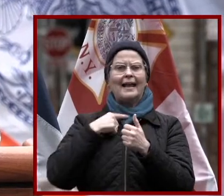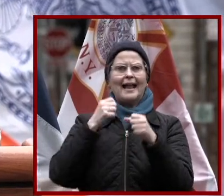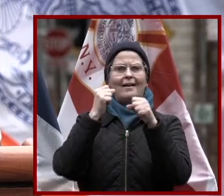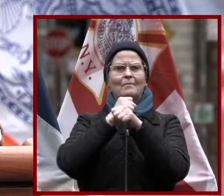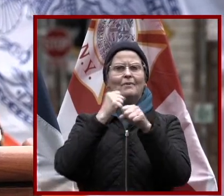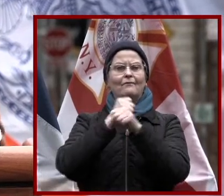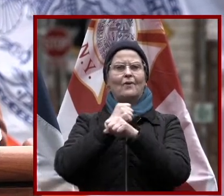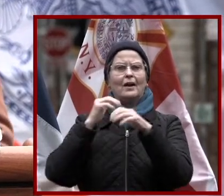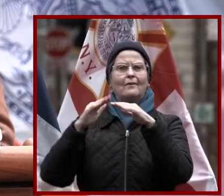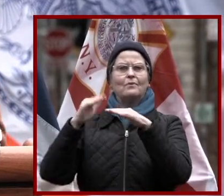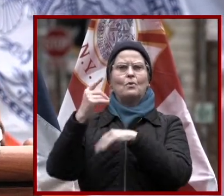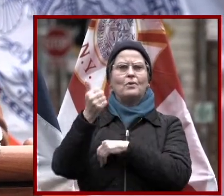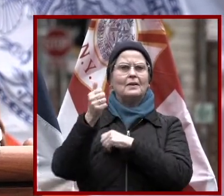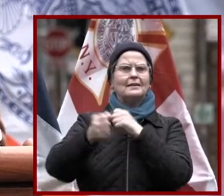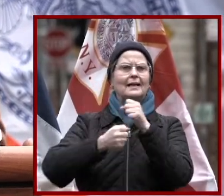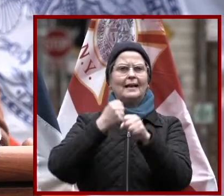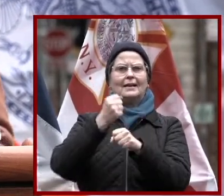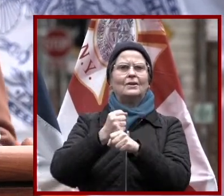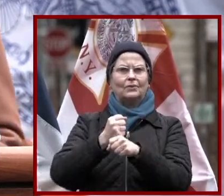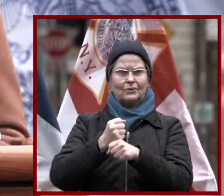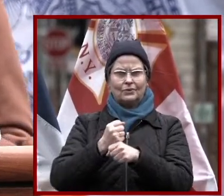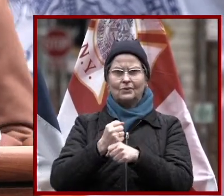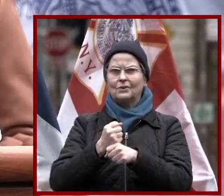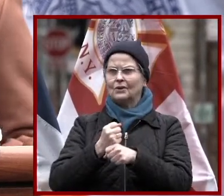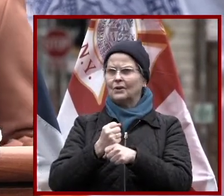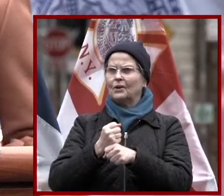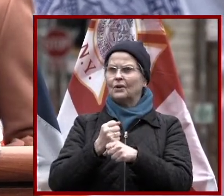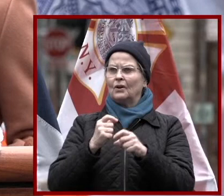a decade through an unbelievably